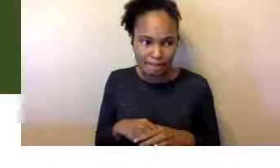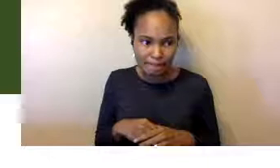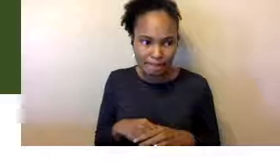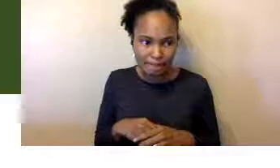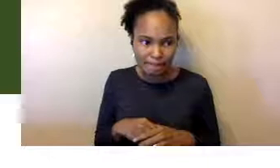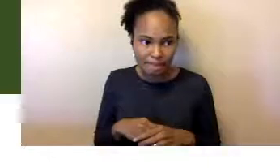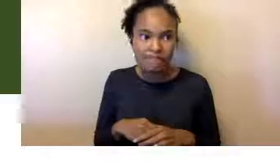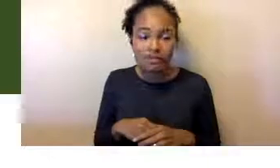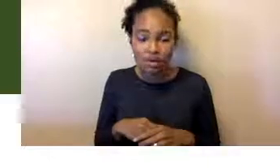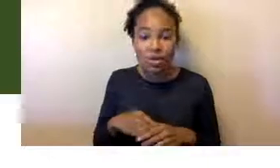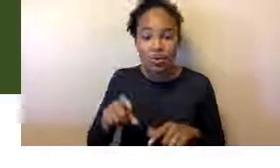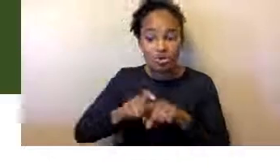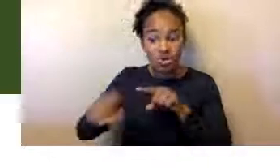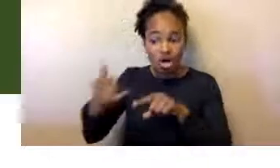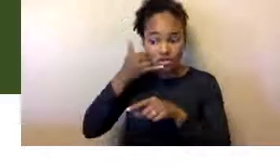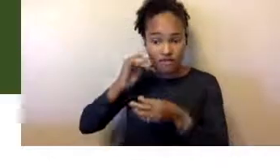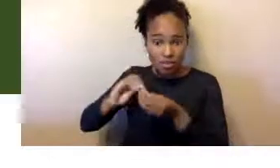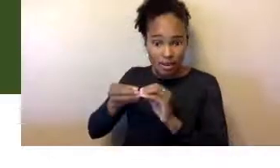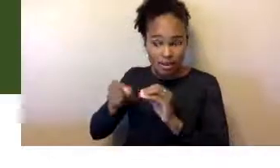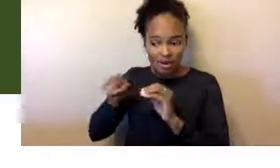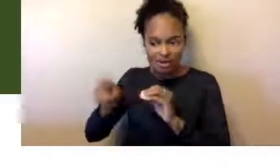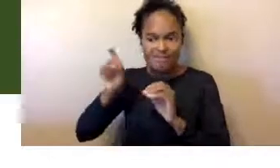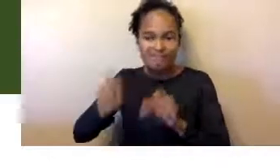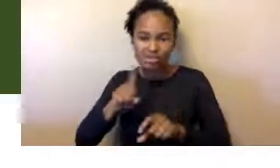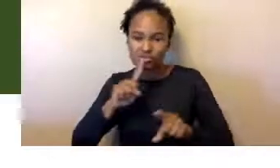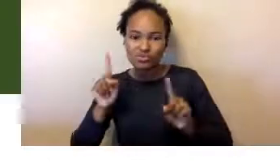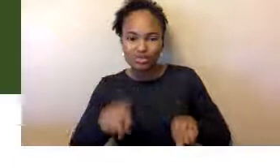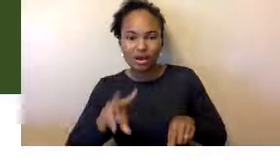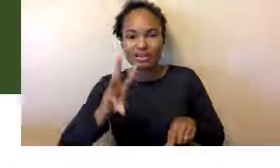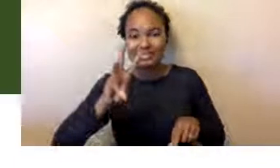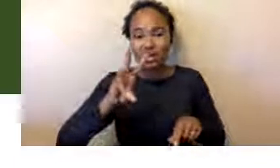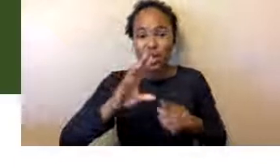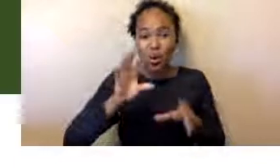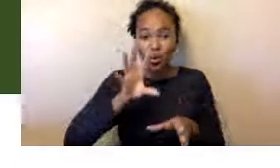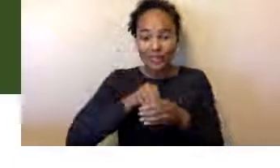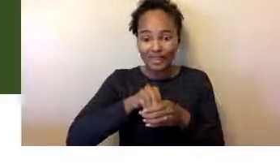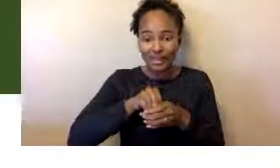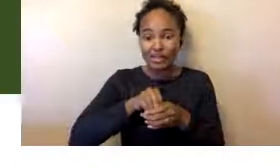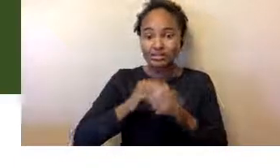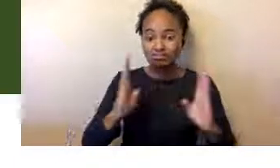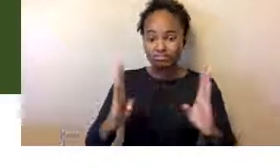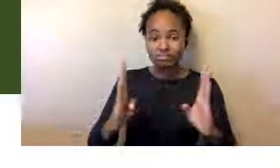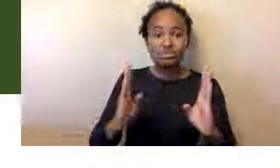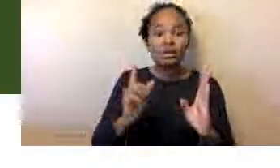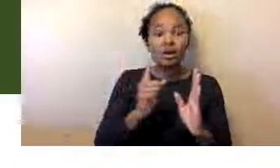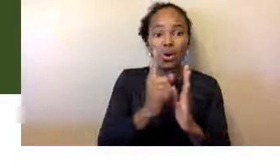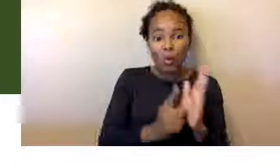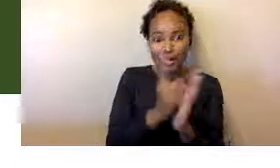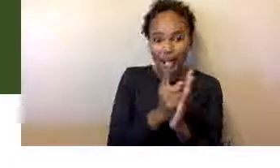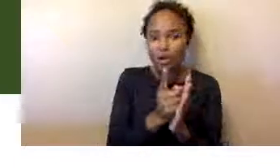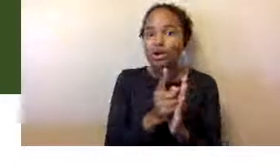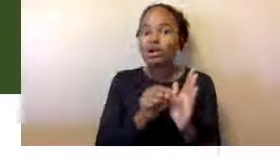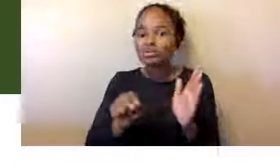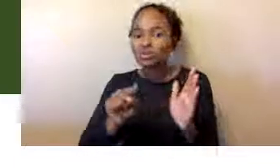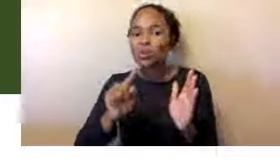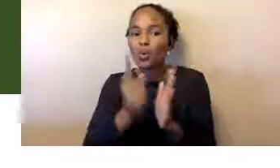90 minutes after after being dispatched, depending on the location of a mental